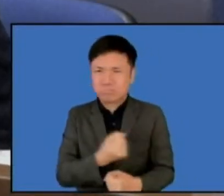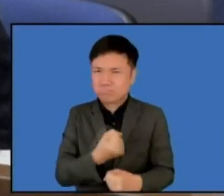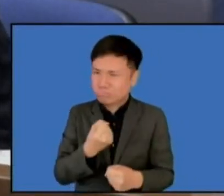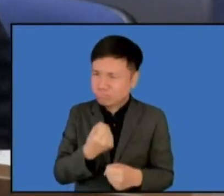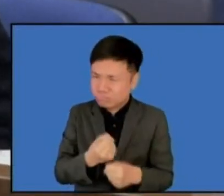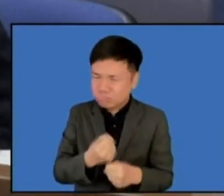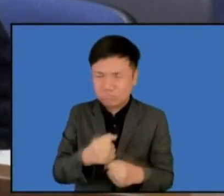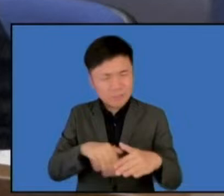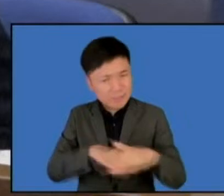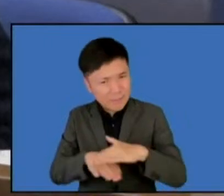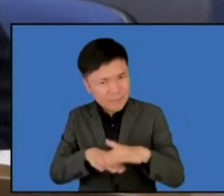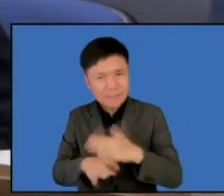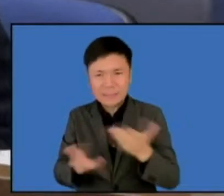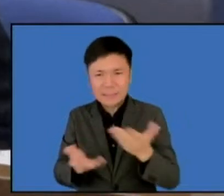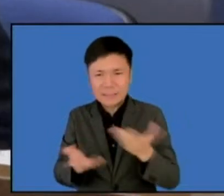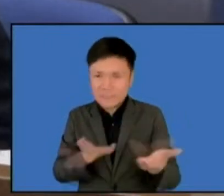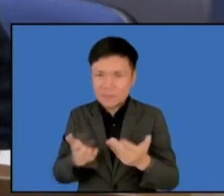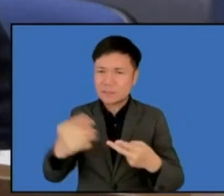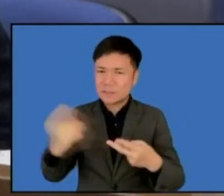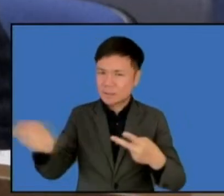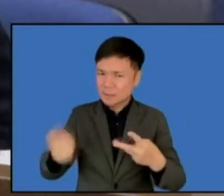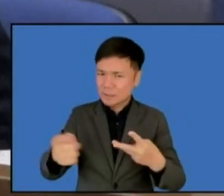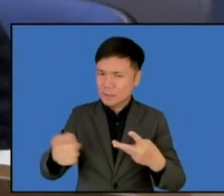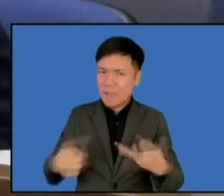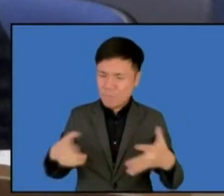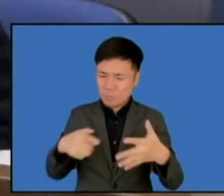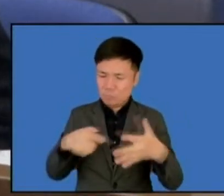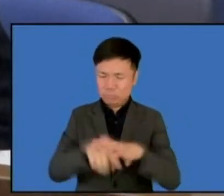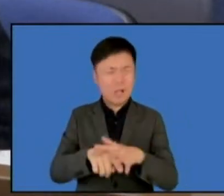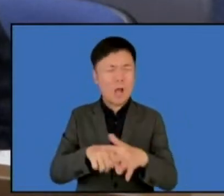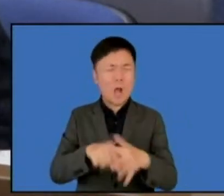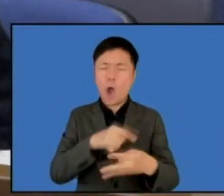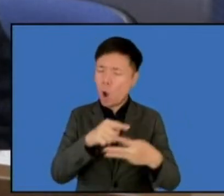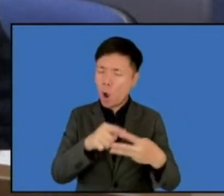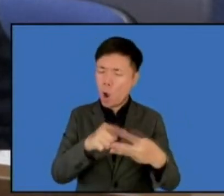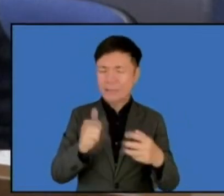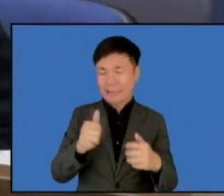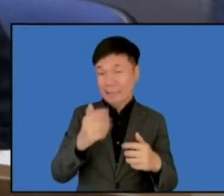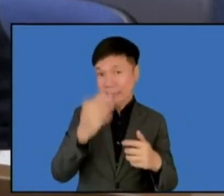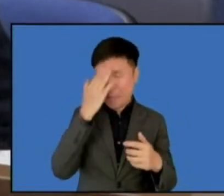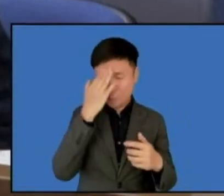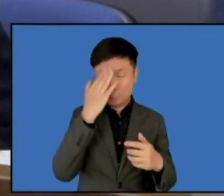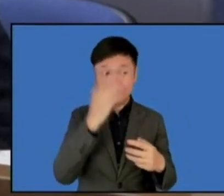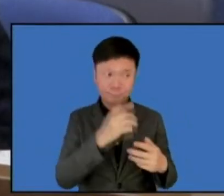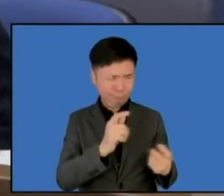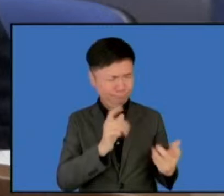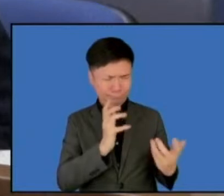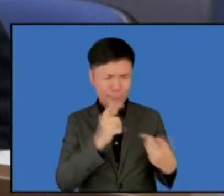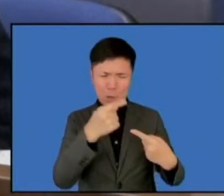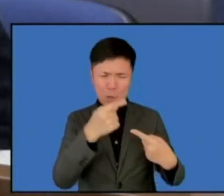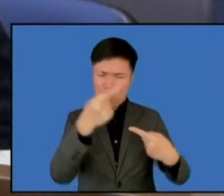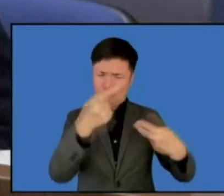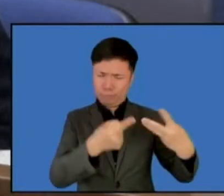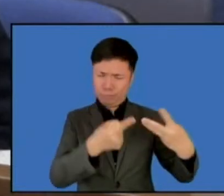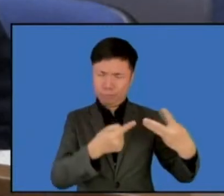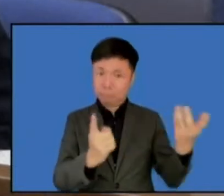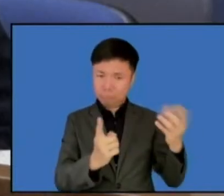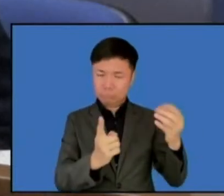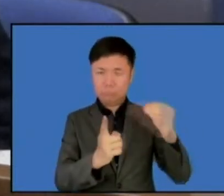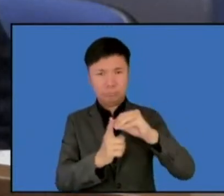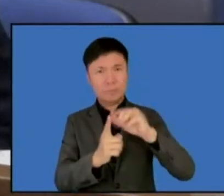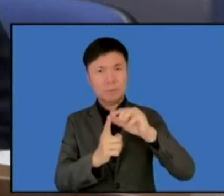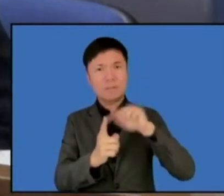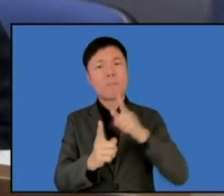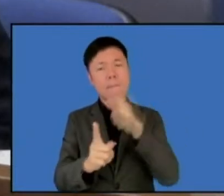women migrants are all non-negotiable and form part of basic human rights of migrants. Legal protection and access